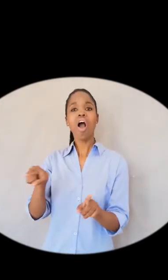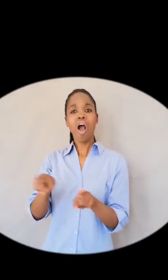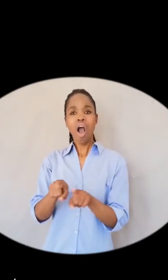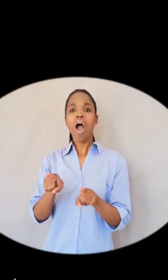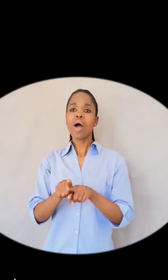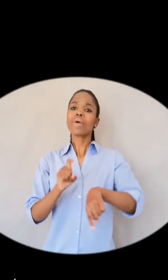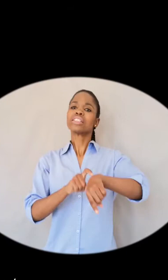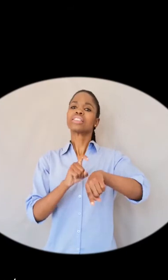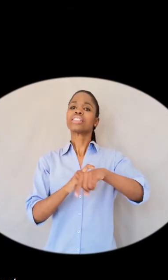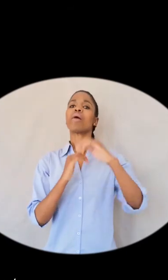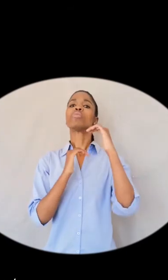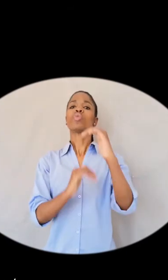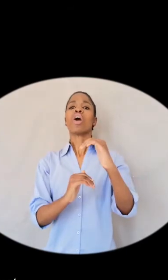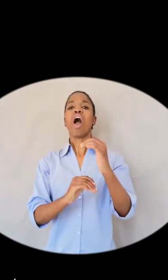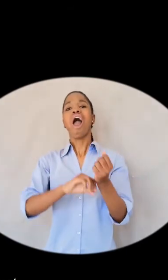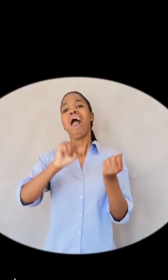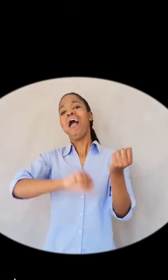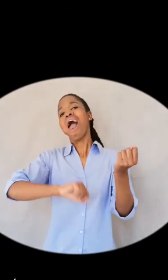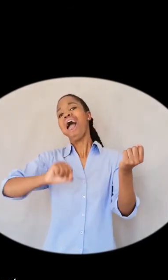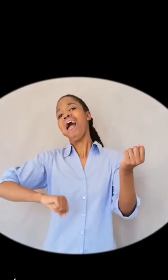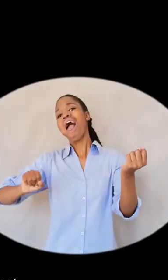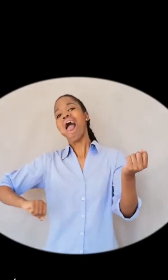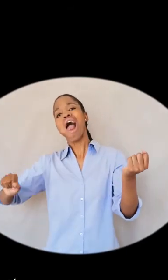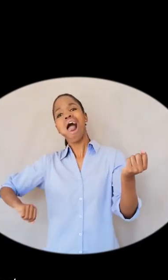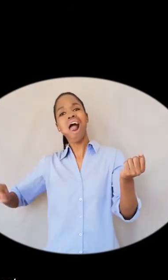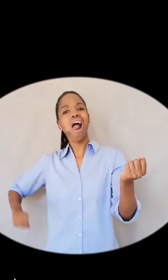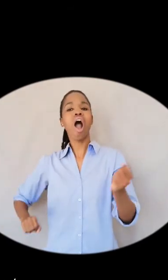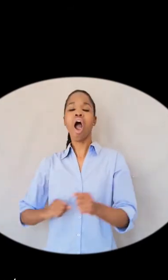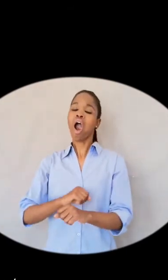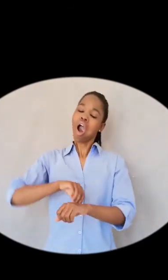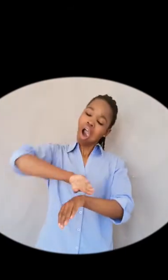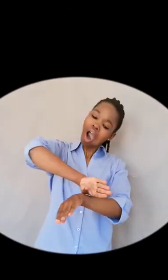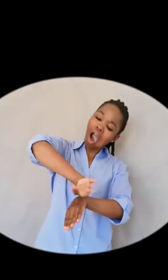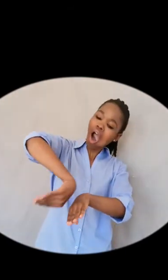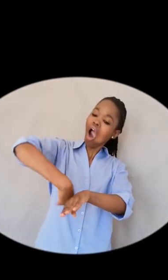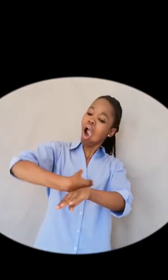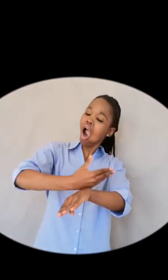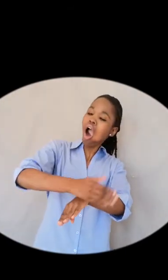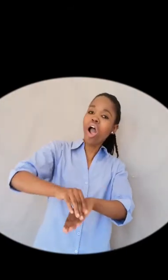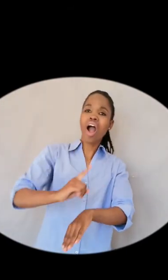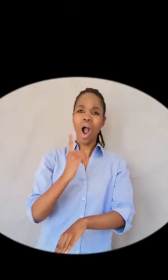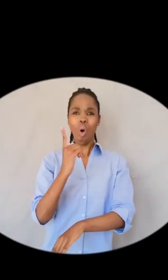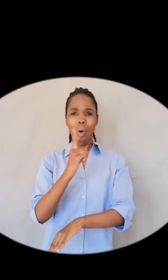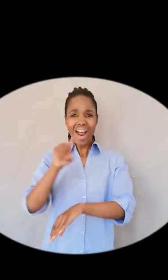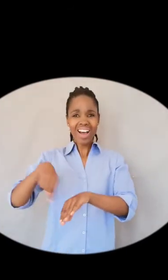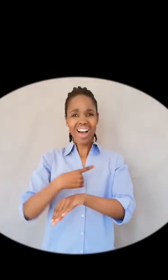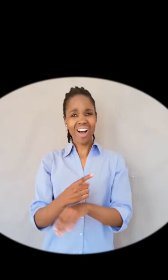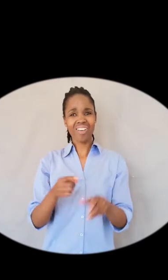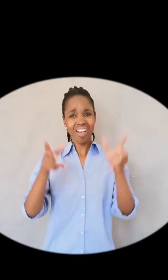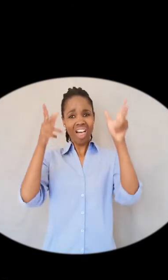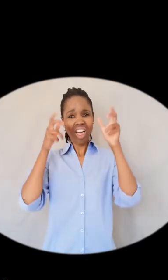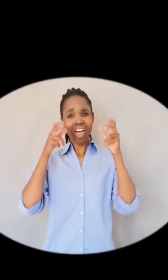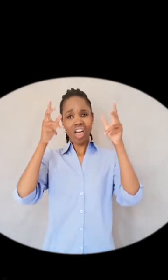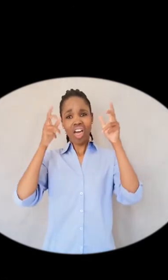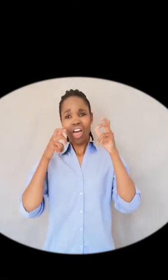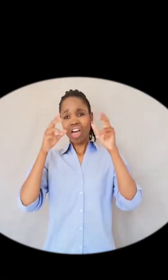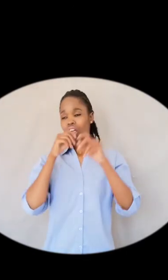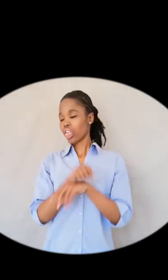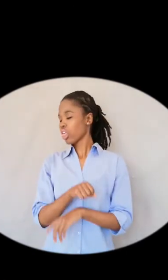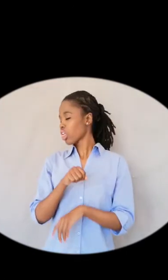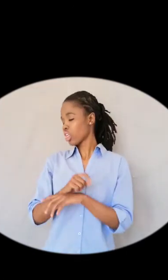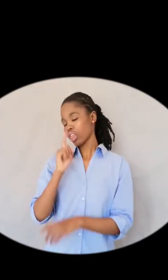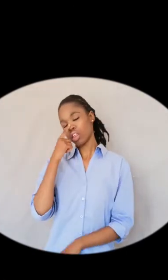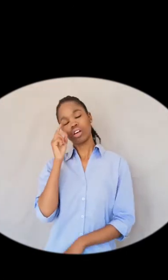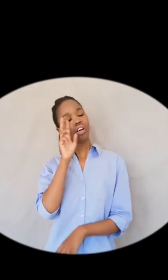people weren't listening past the 20-minute mark. So the podcast was one hour long, but people wouldn't